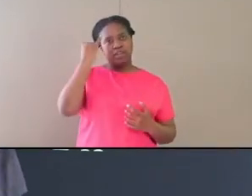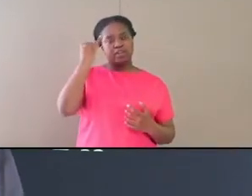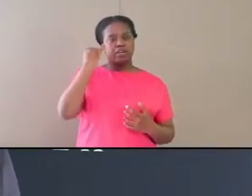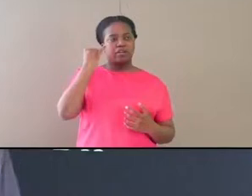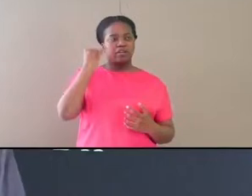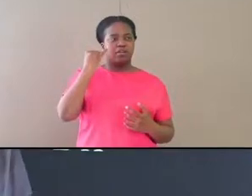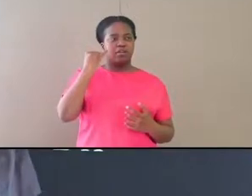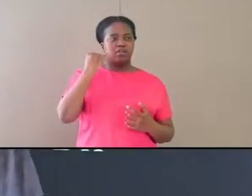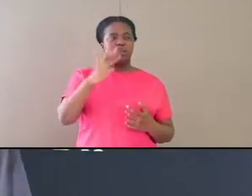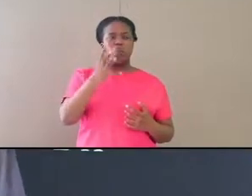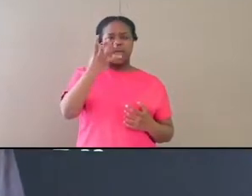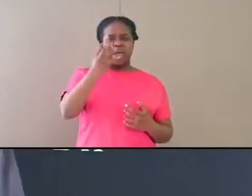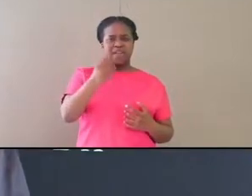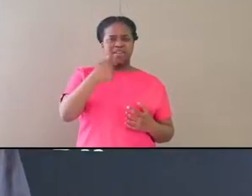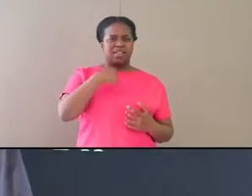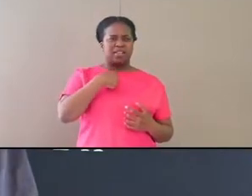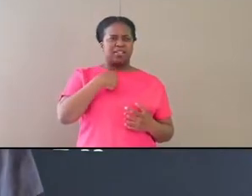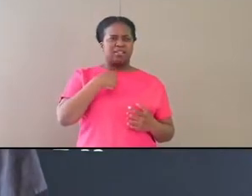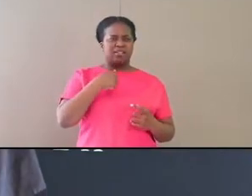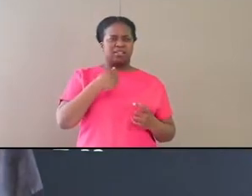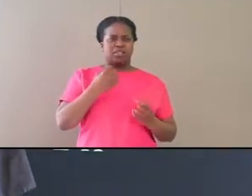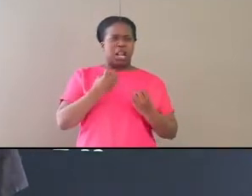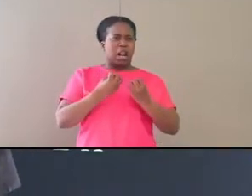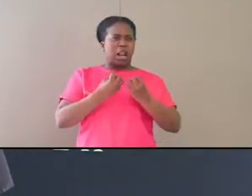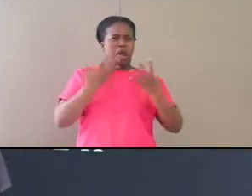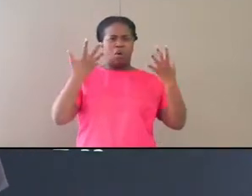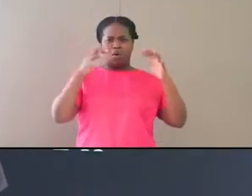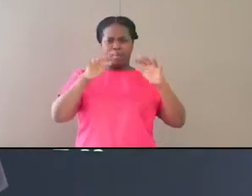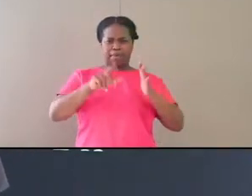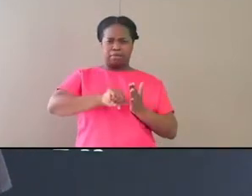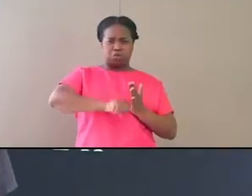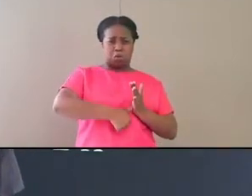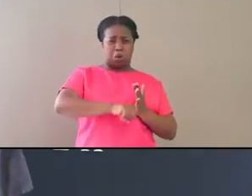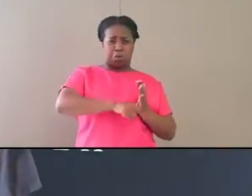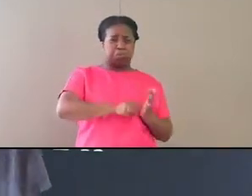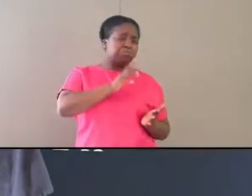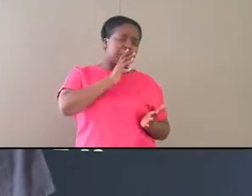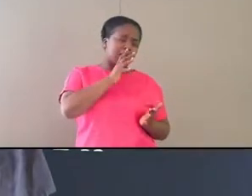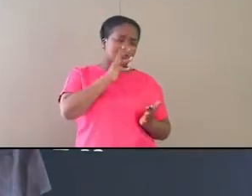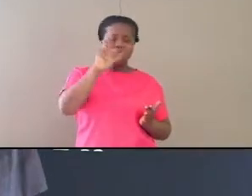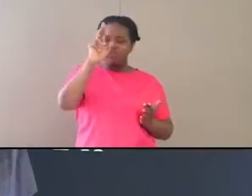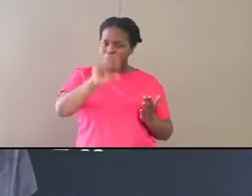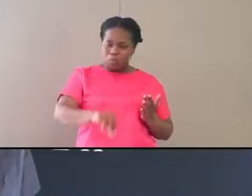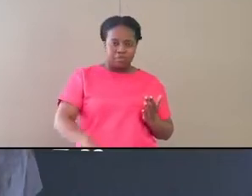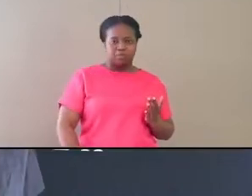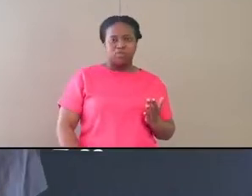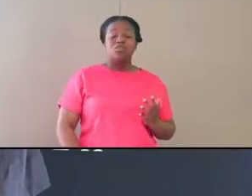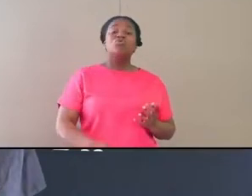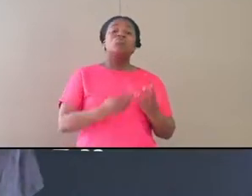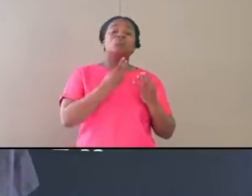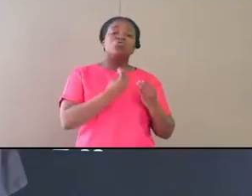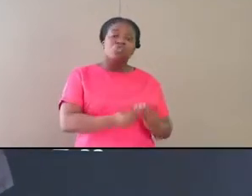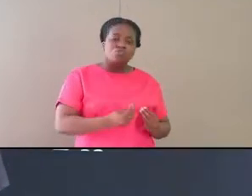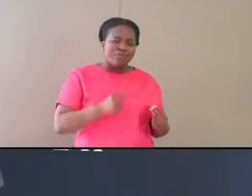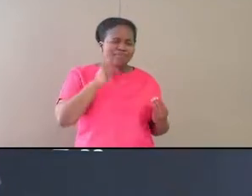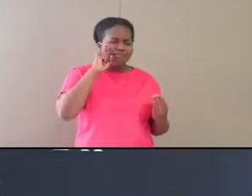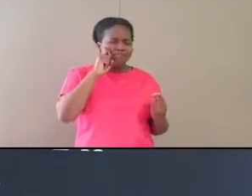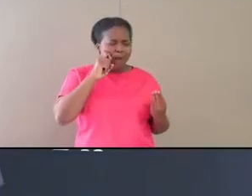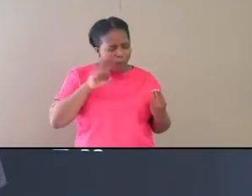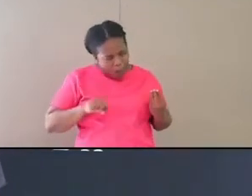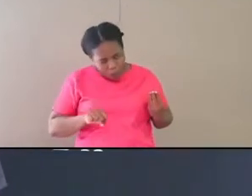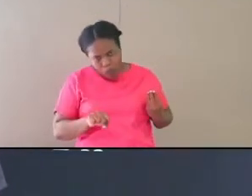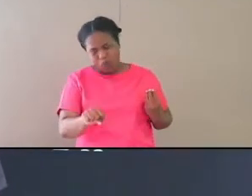society that we've got these large numbers of people living off grants. No, I say it's children and old people.